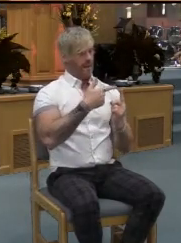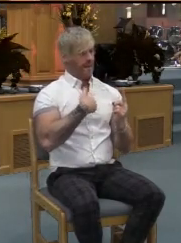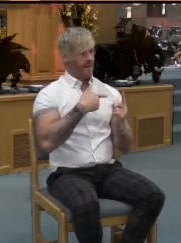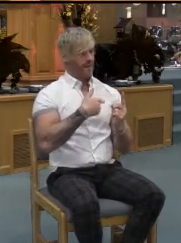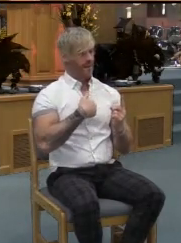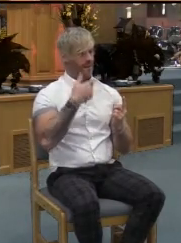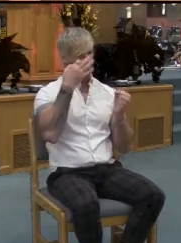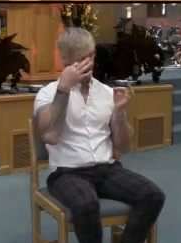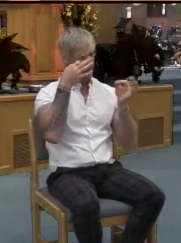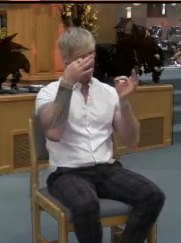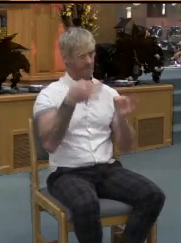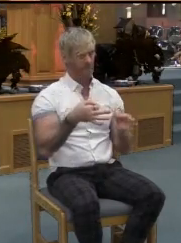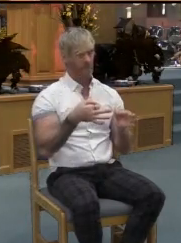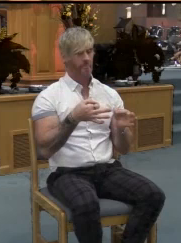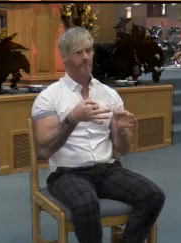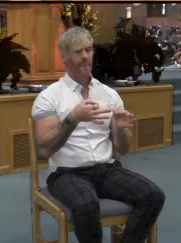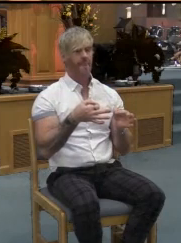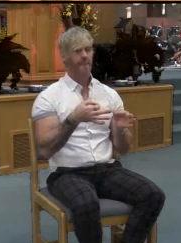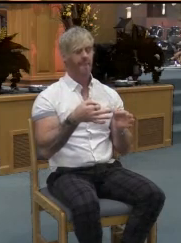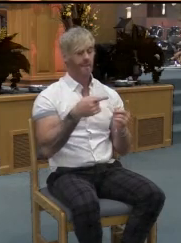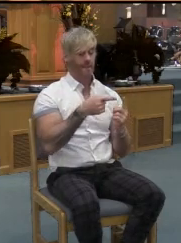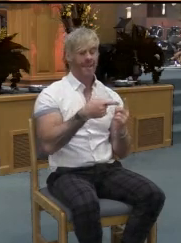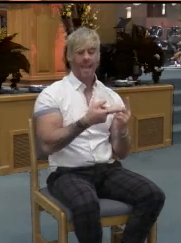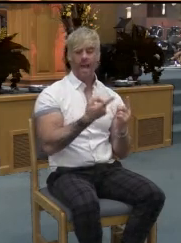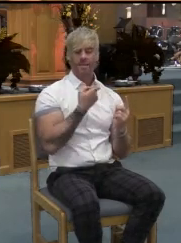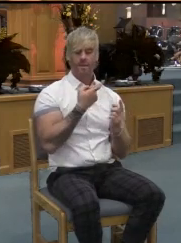He said, Dad, what can I do?